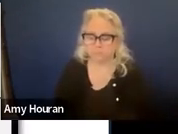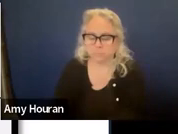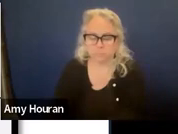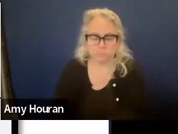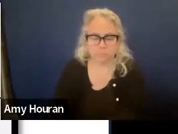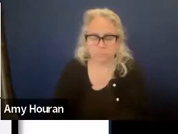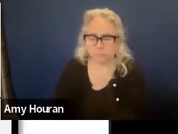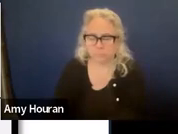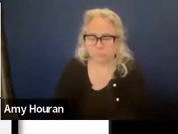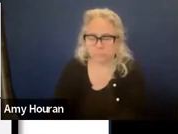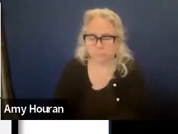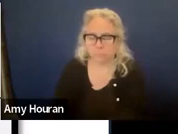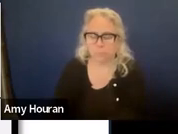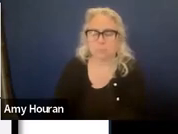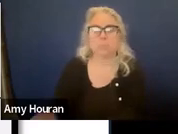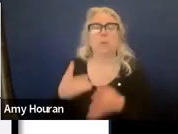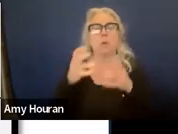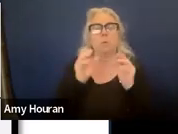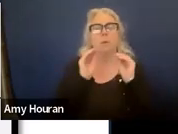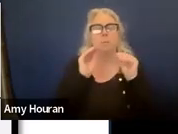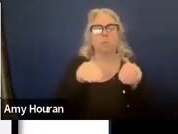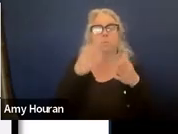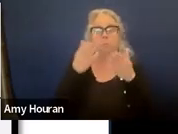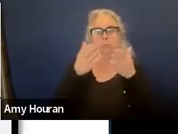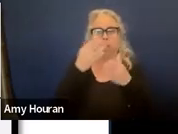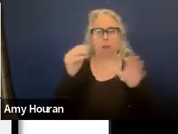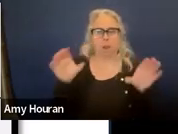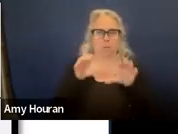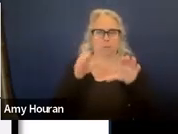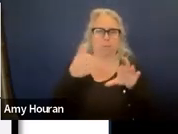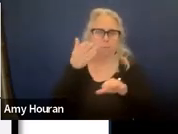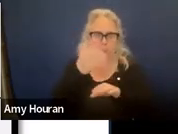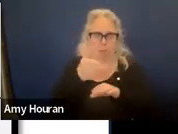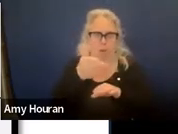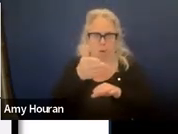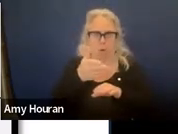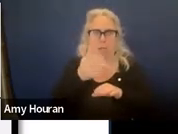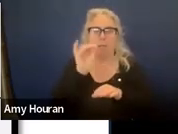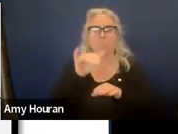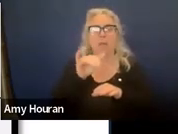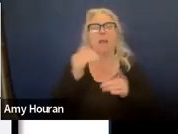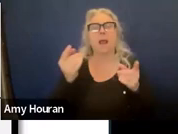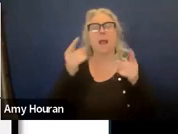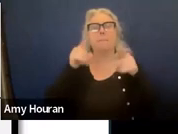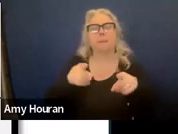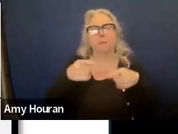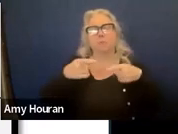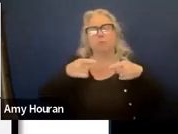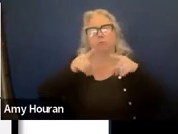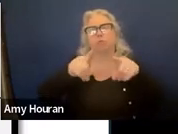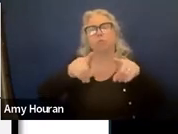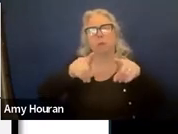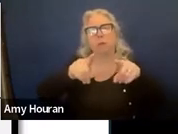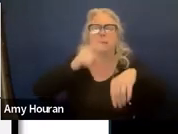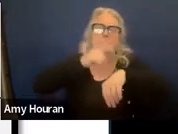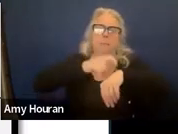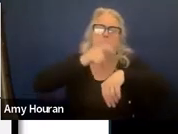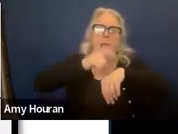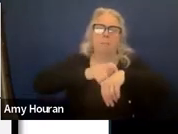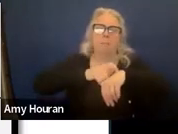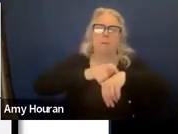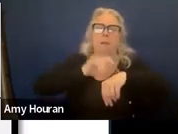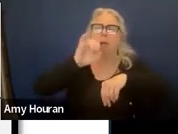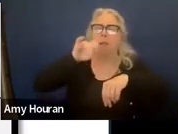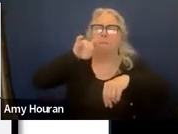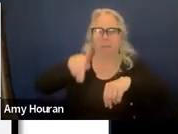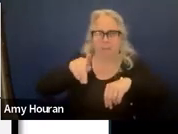So you want to put the services and activities in there that occur during the life of the IEP. You